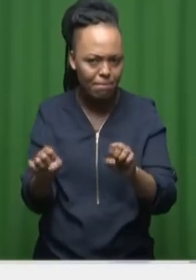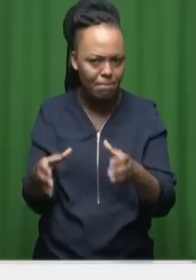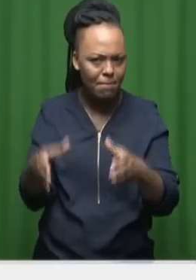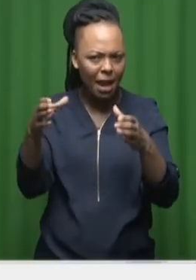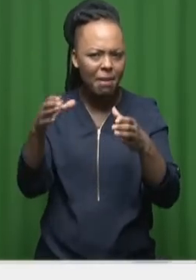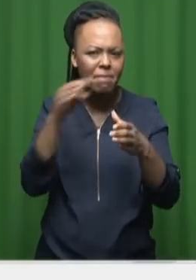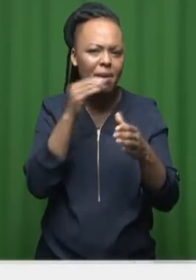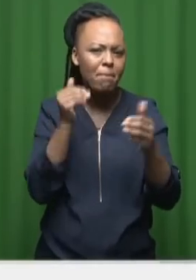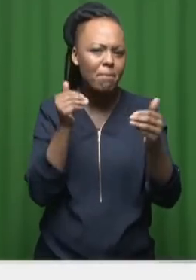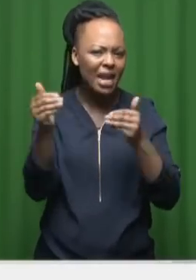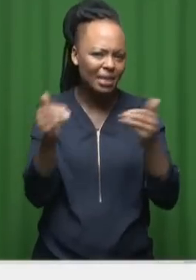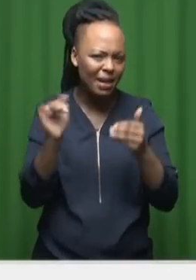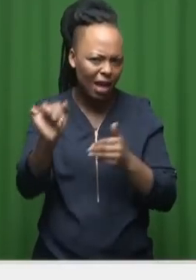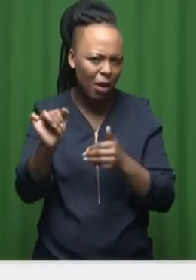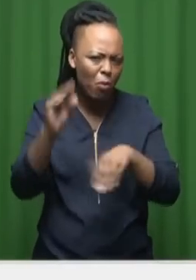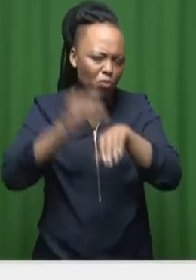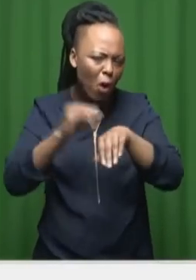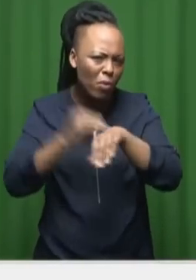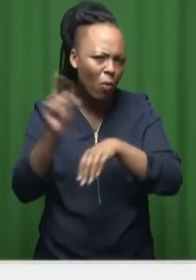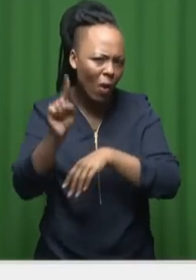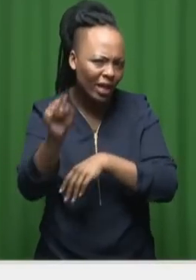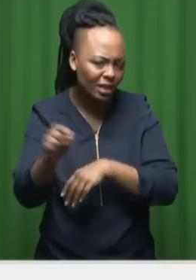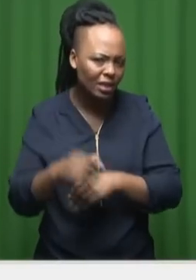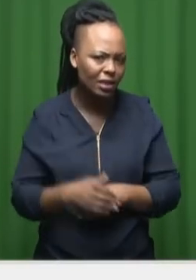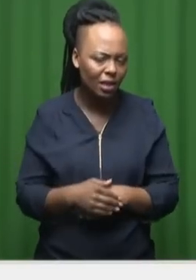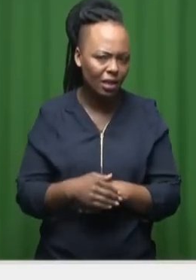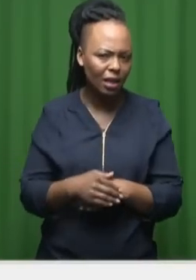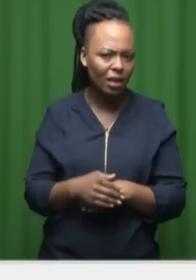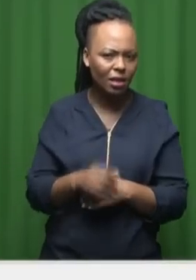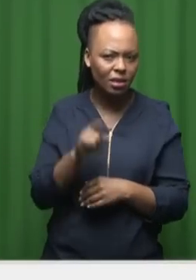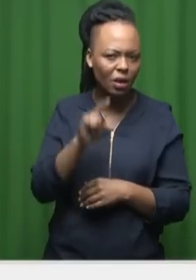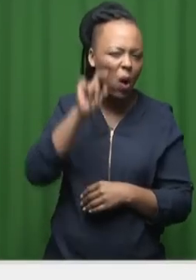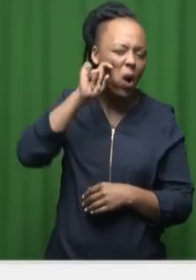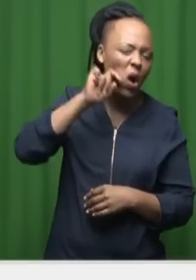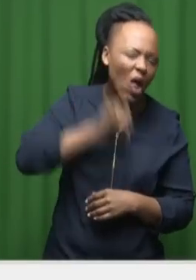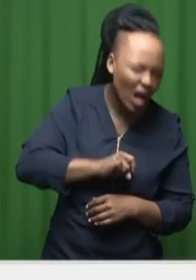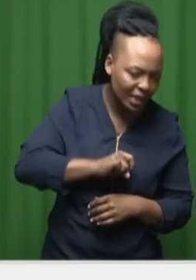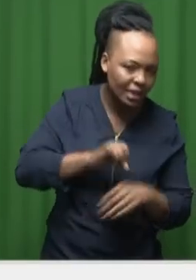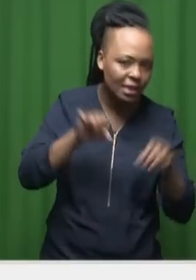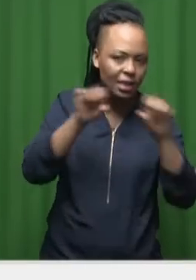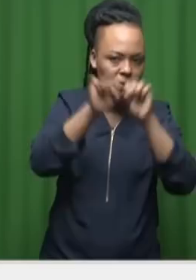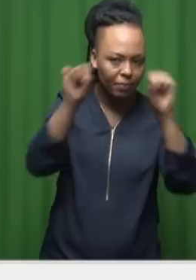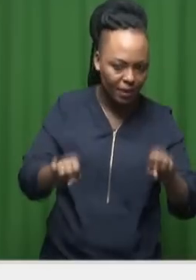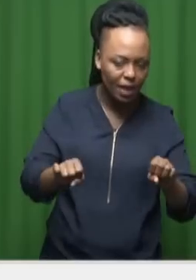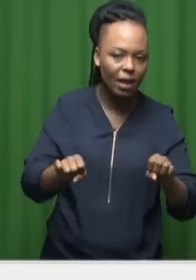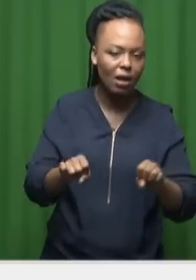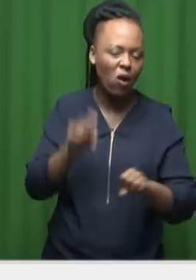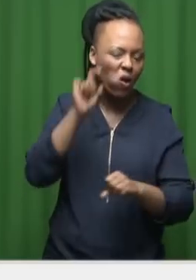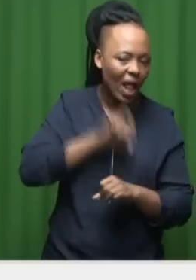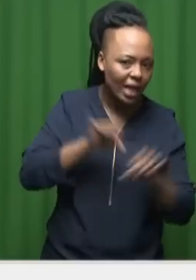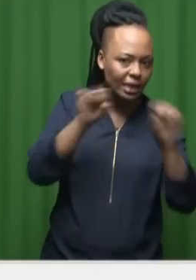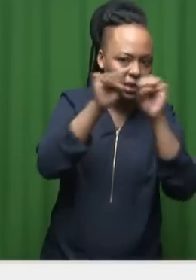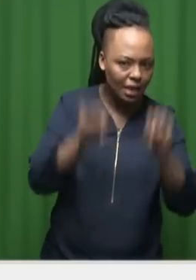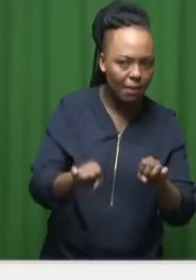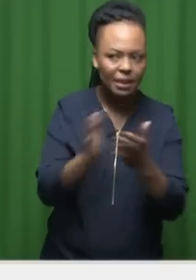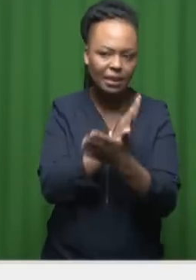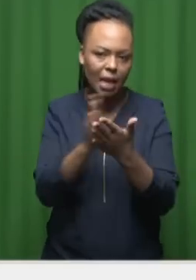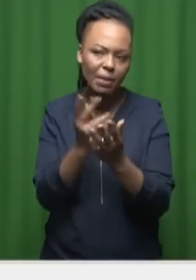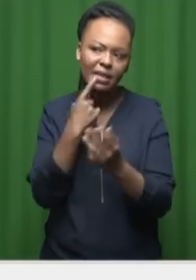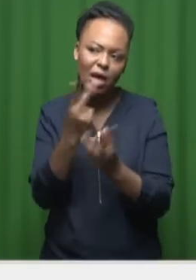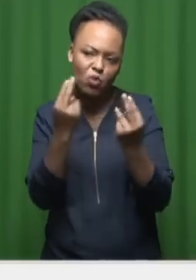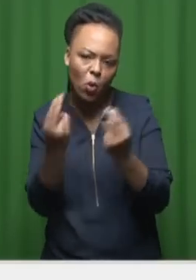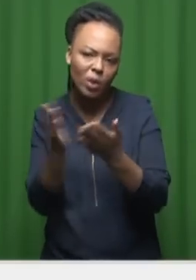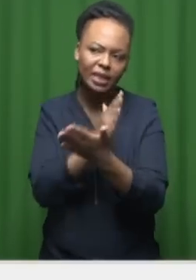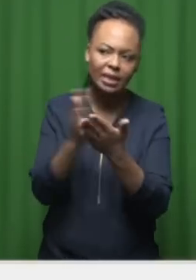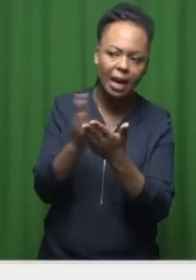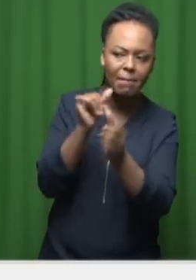there? It's an aging fleet, and some people have said, well, some of the old ones work better than some of the new ones.